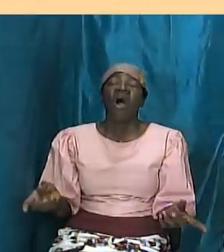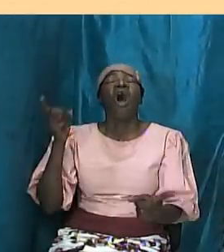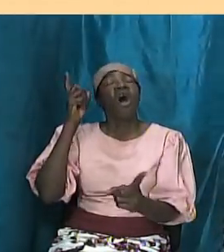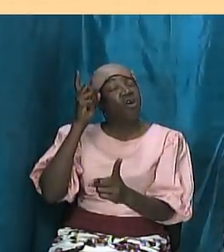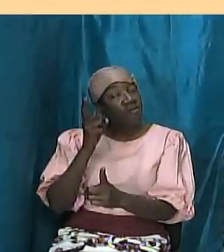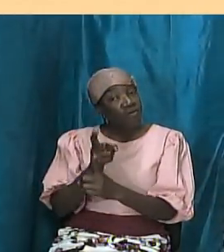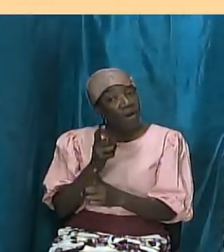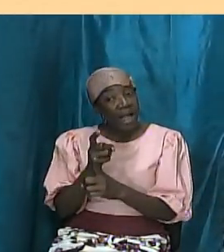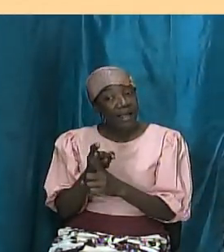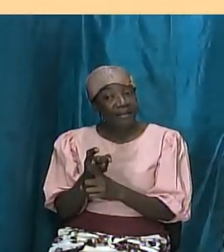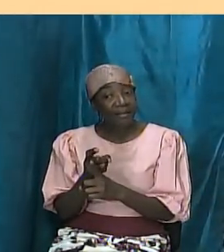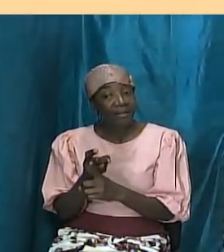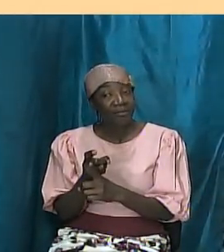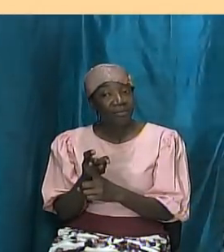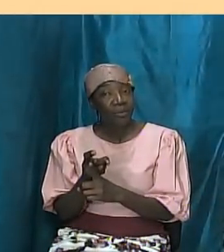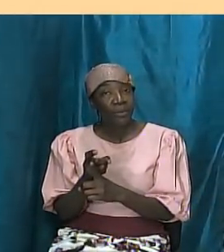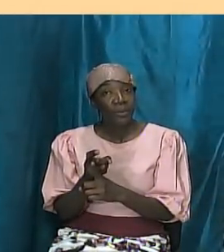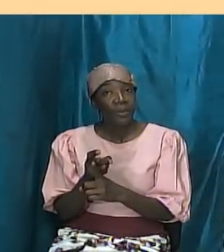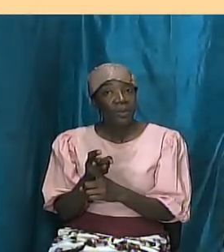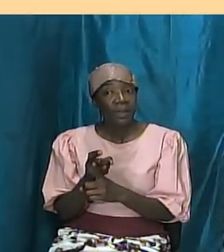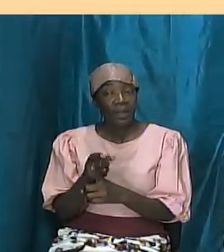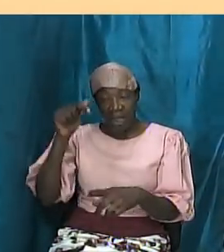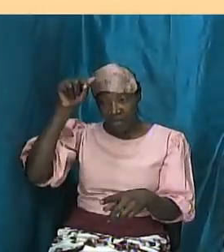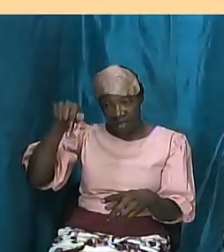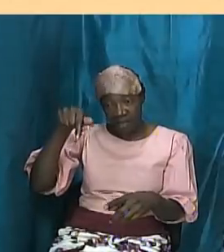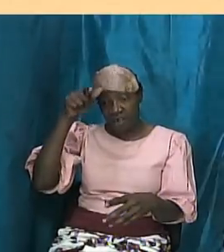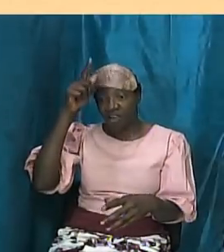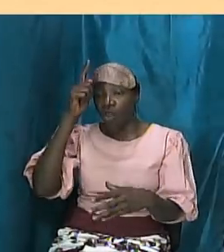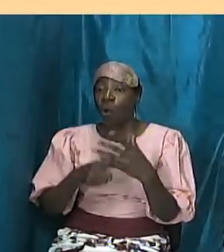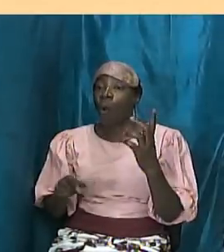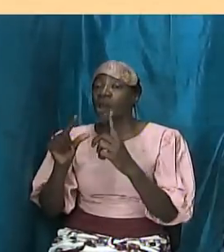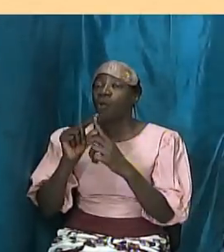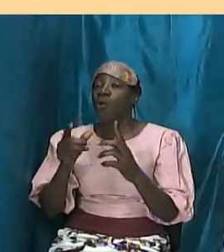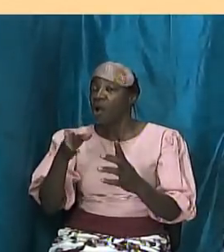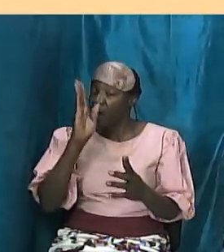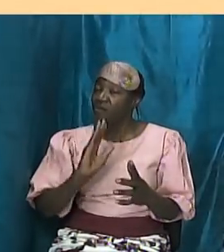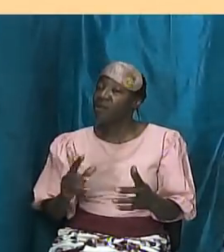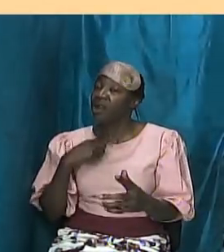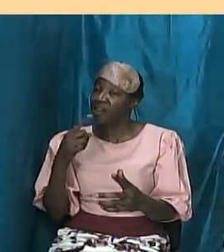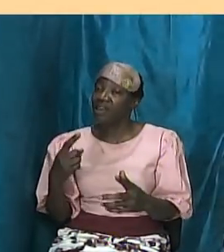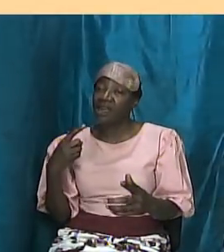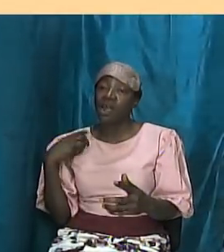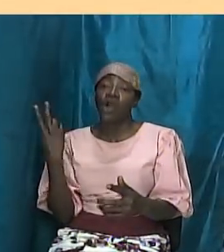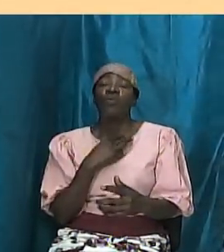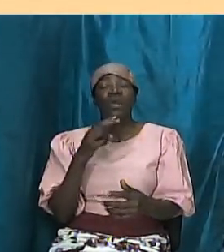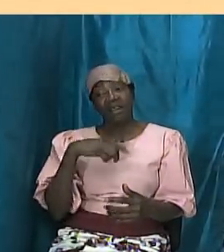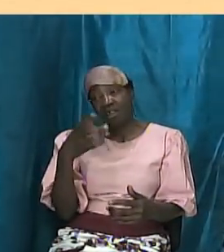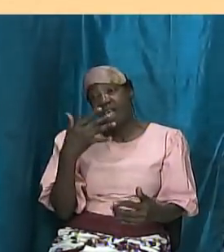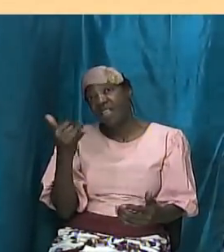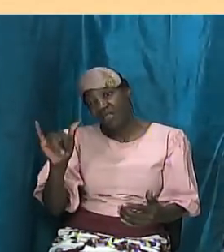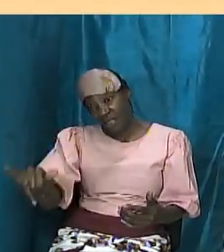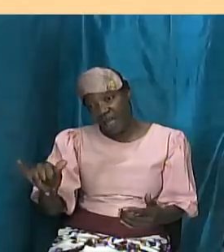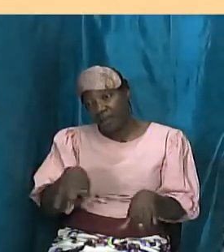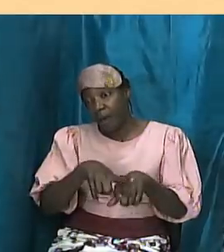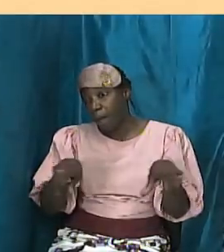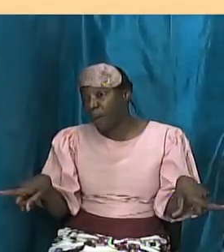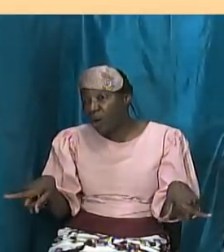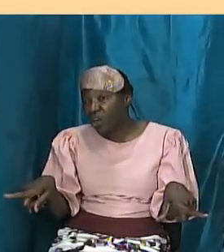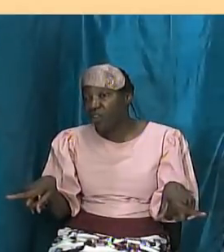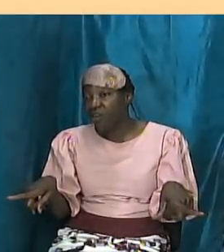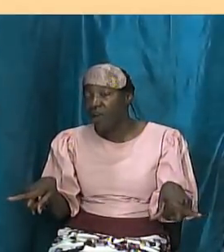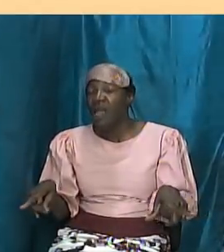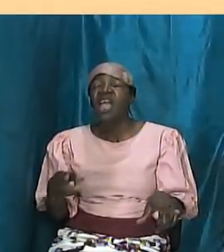and are correct, and this is what the Word of God says. We claim that. But in essence,